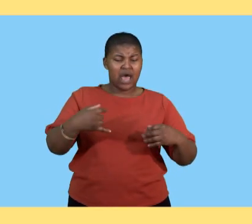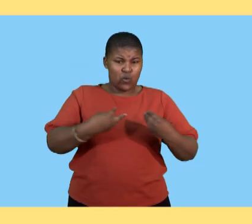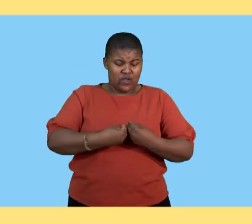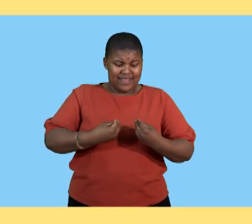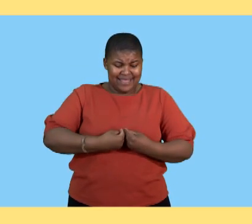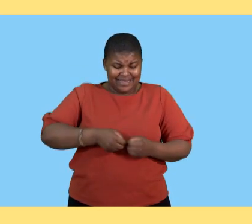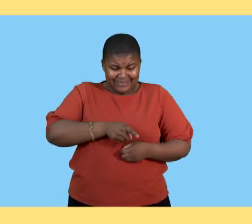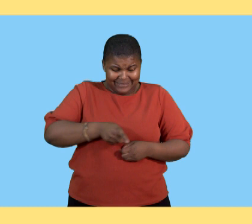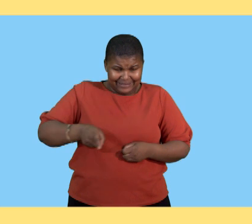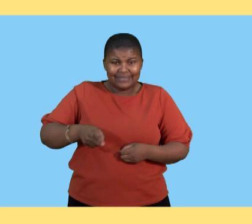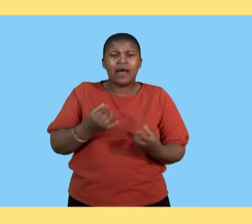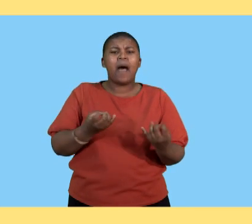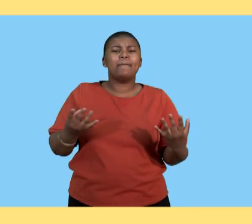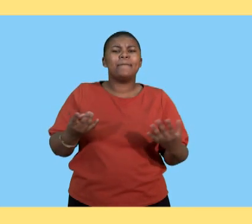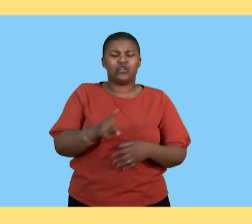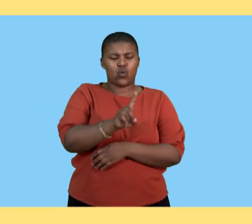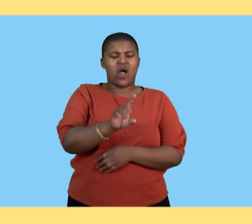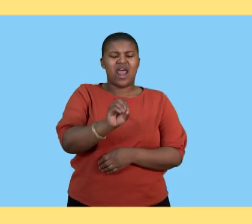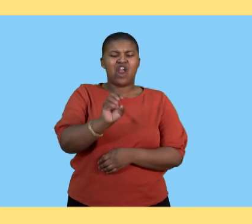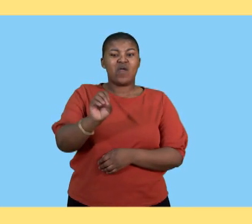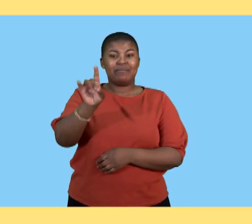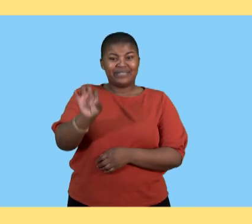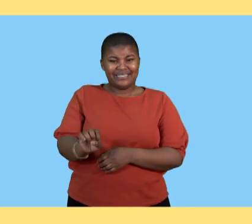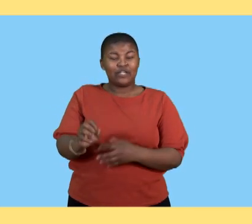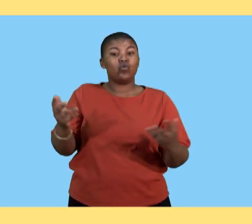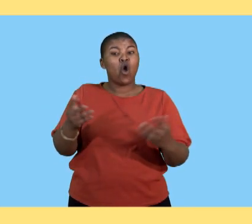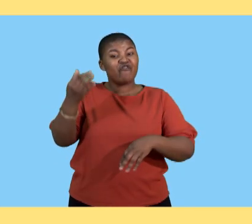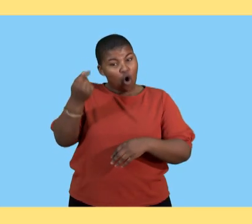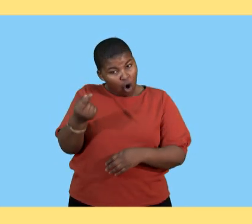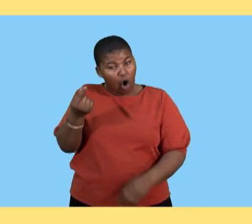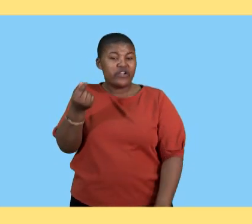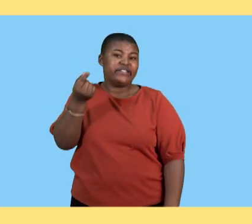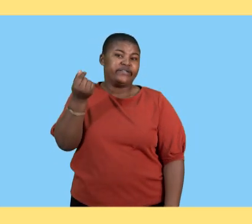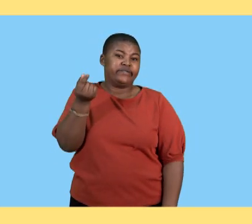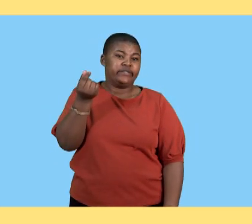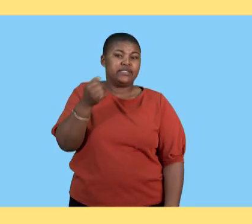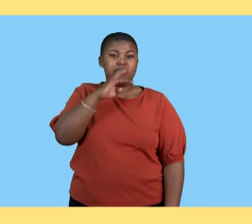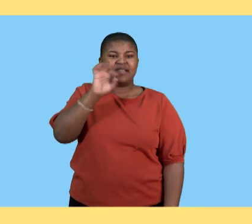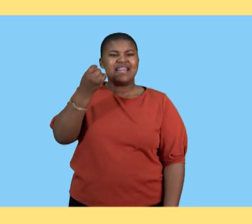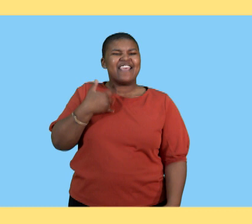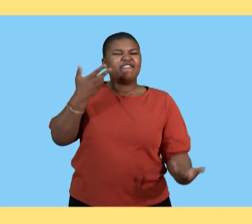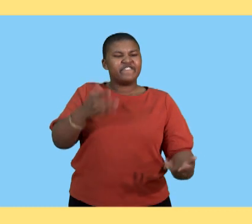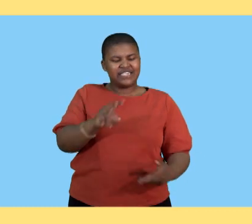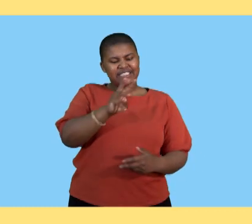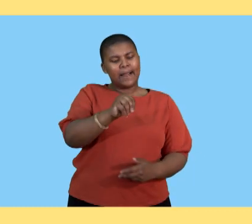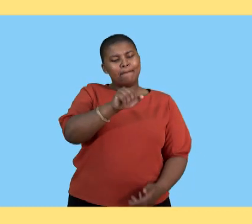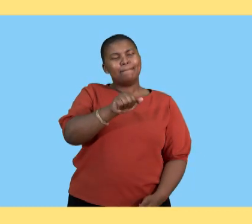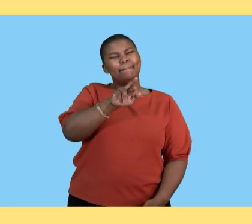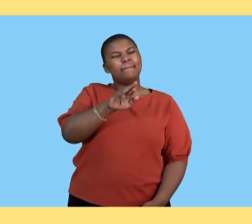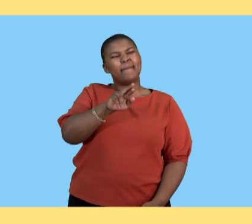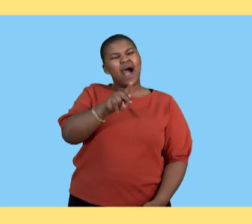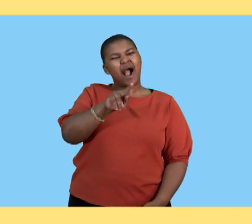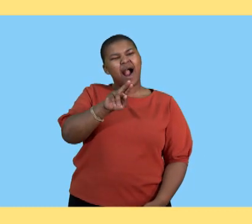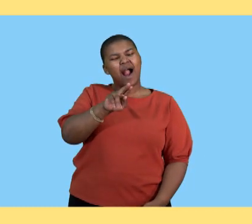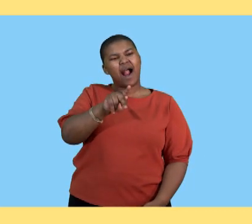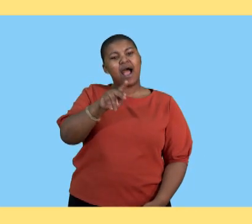on these goods is 100% on cost. So we're given the markup, which